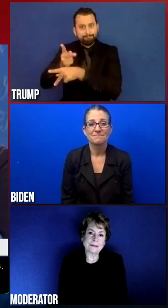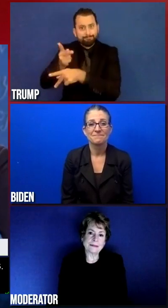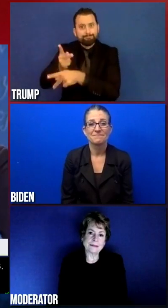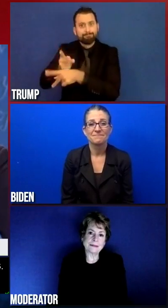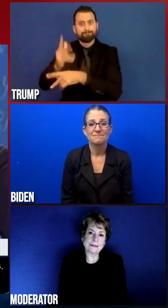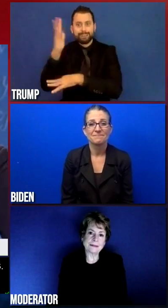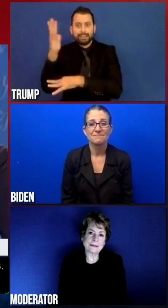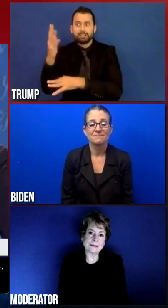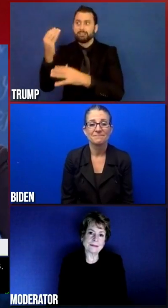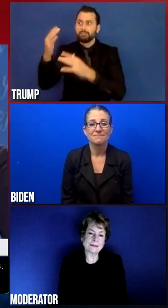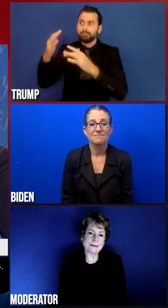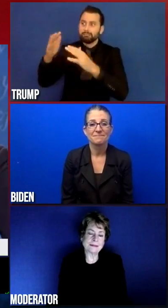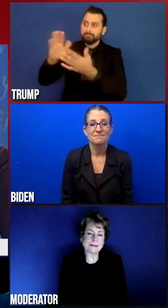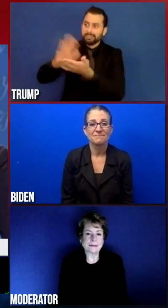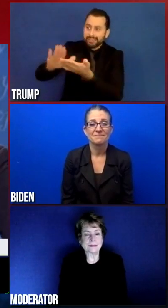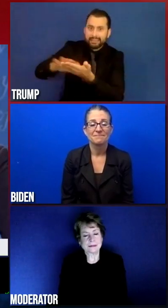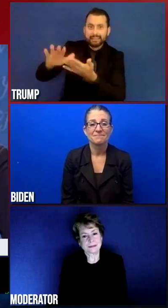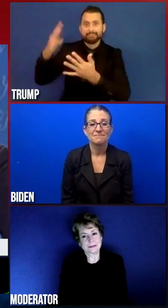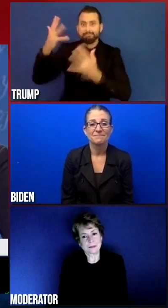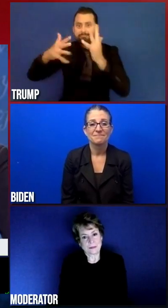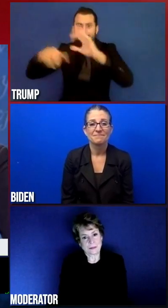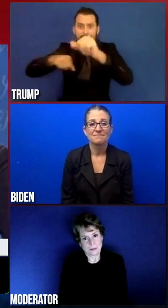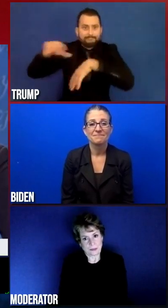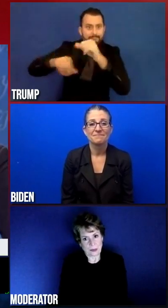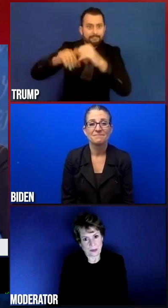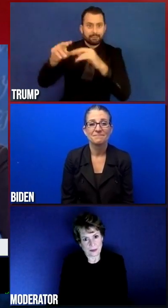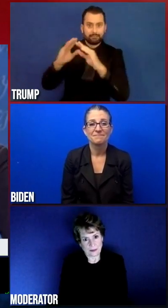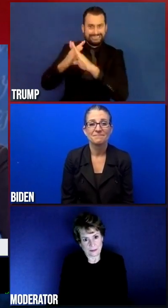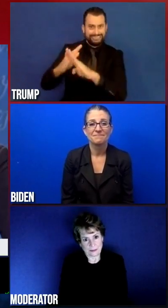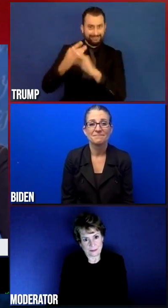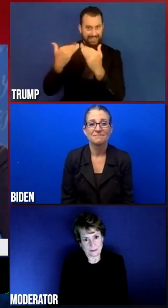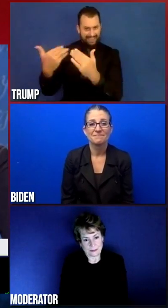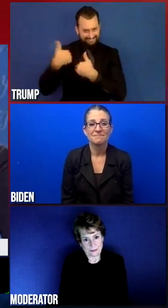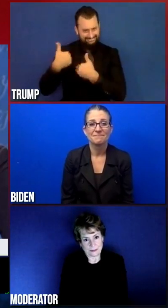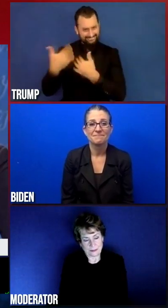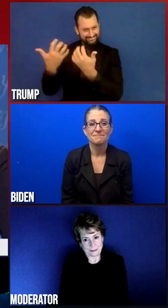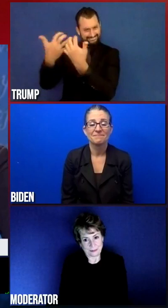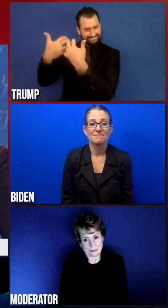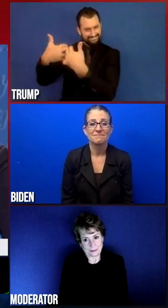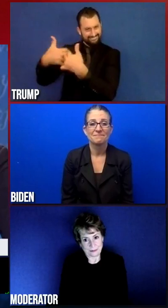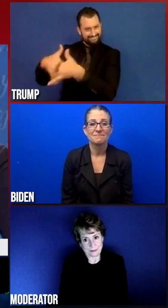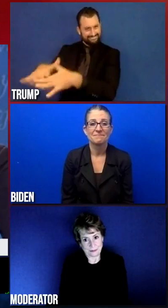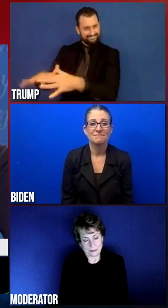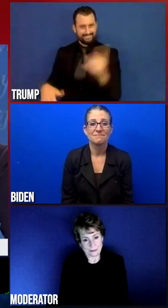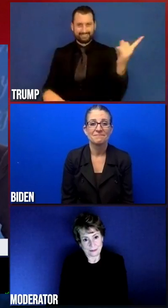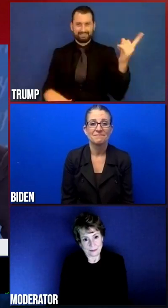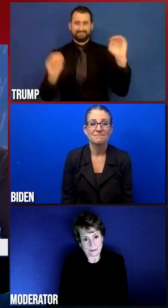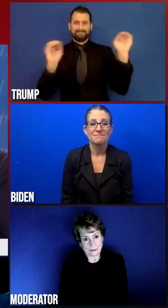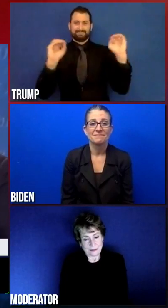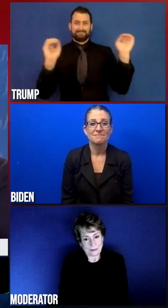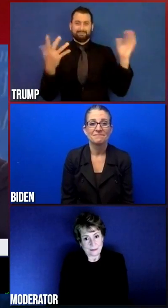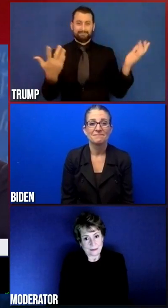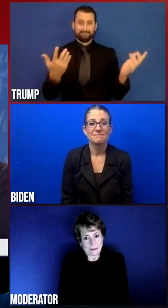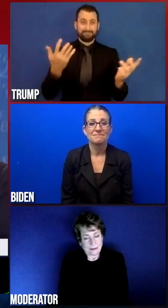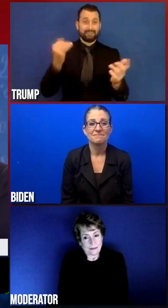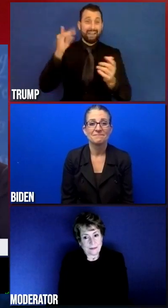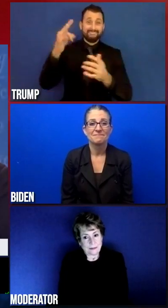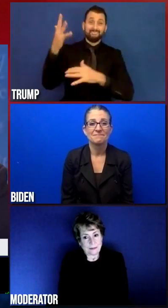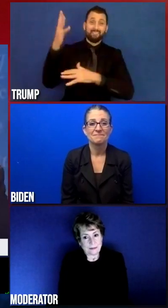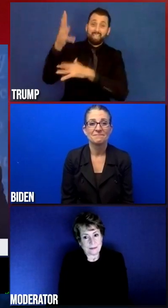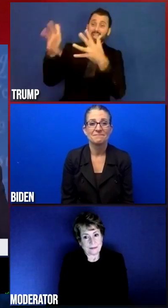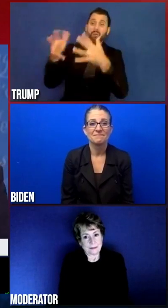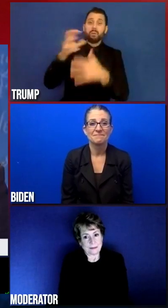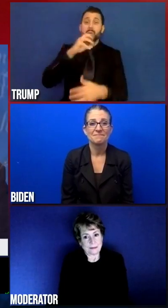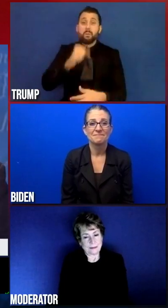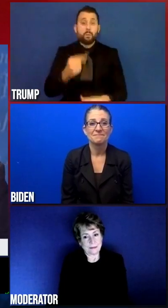we have trees that are far more, they ignite much easier than California. There shouldn't be that problem. I spoke with the